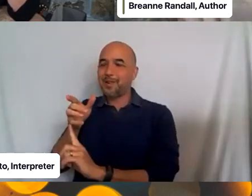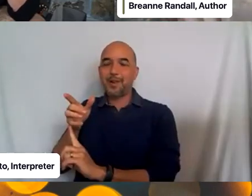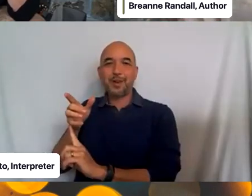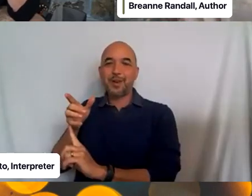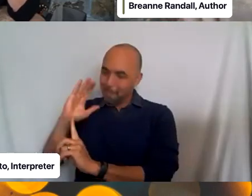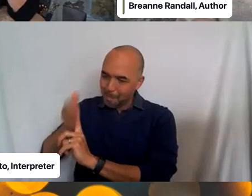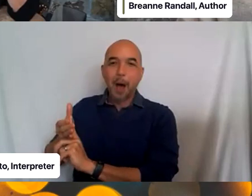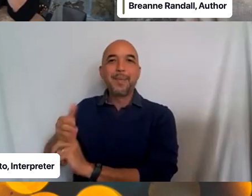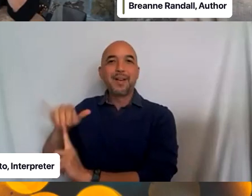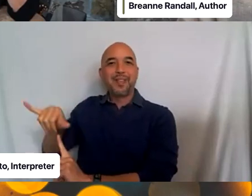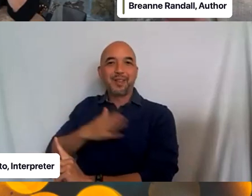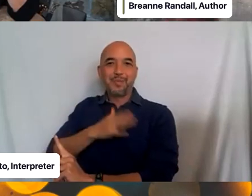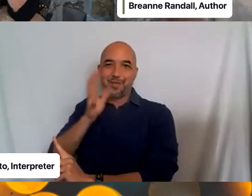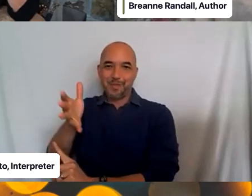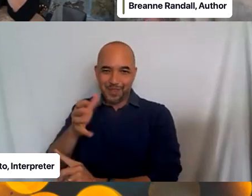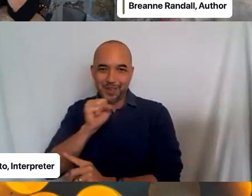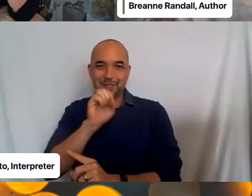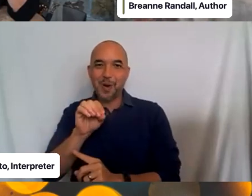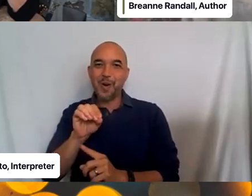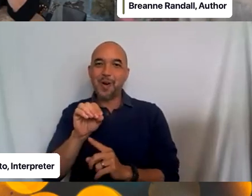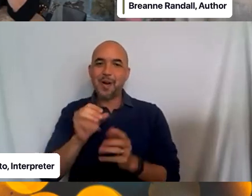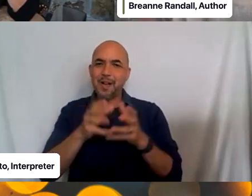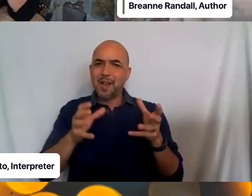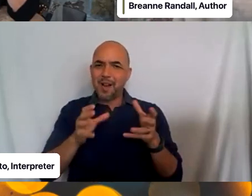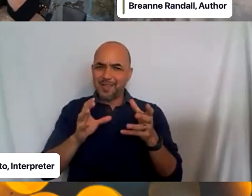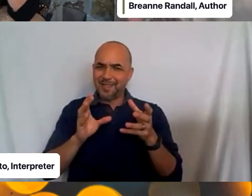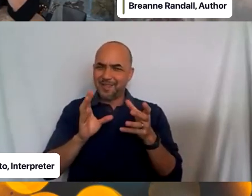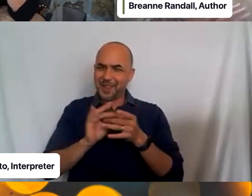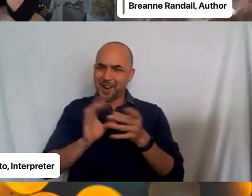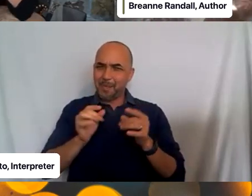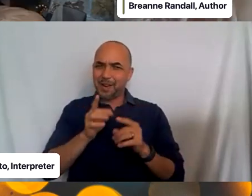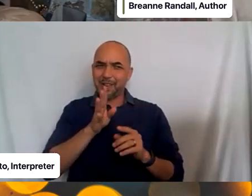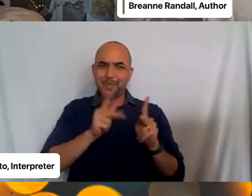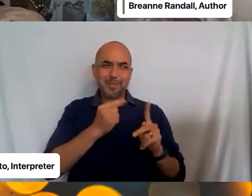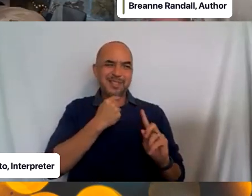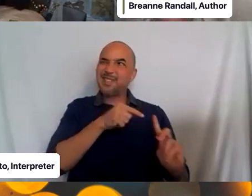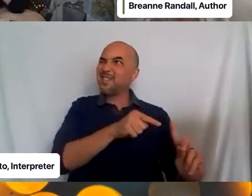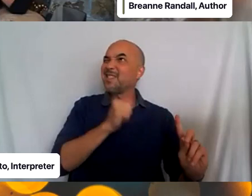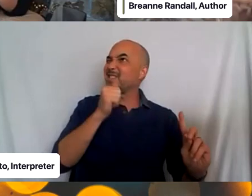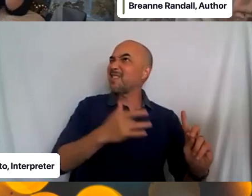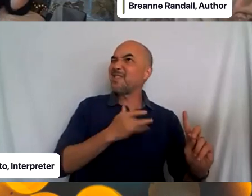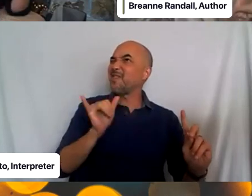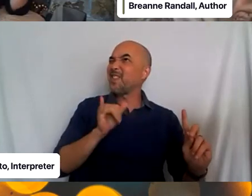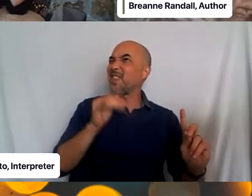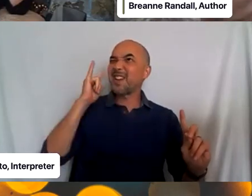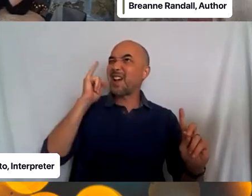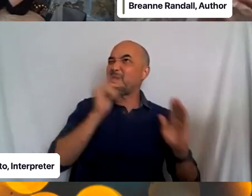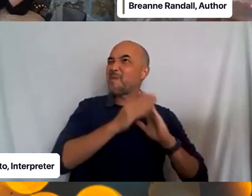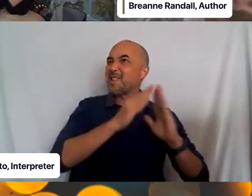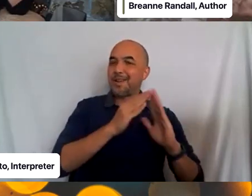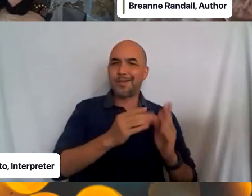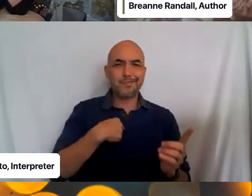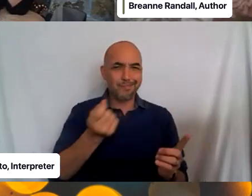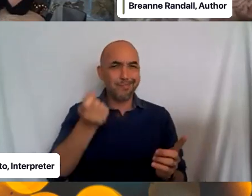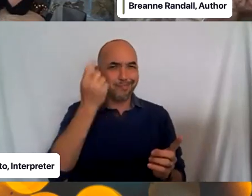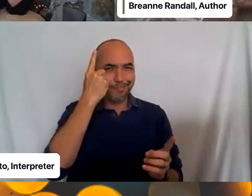the comments that I actually got from people were like, this doesn't feel like a California town. Yeah. And I understand, I get it, because if you haven't been to those tiny